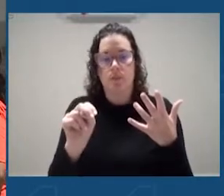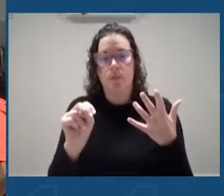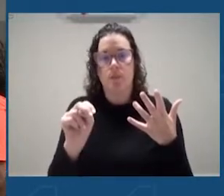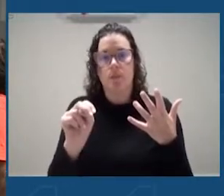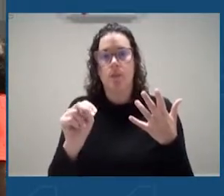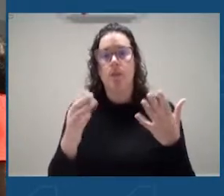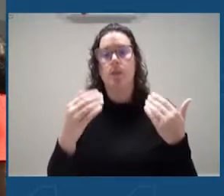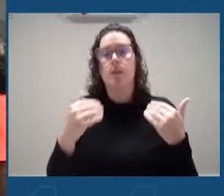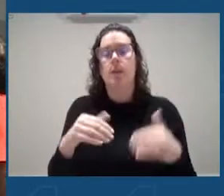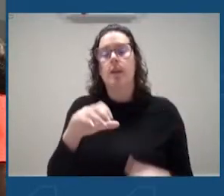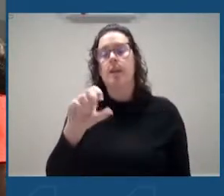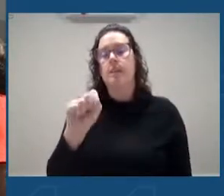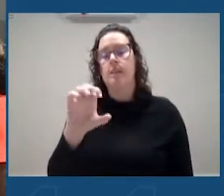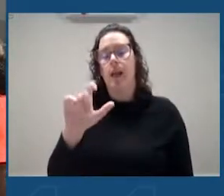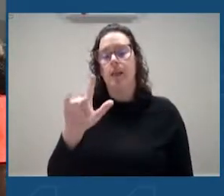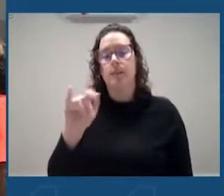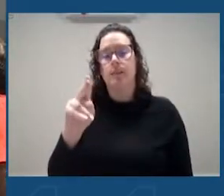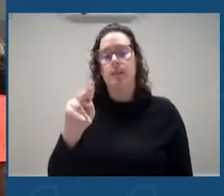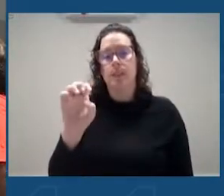Celestine Cheney,